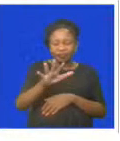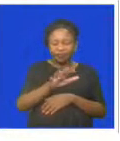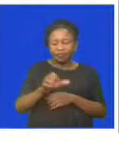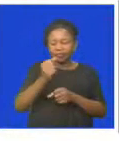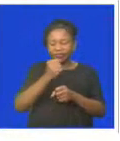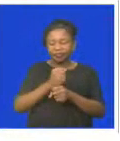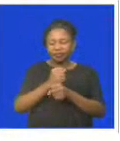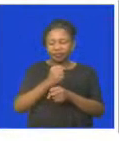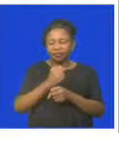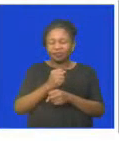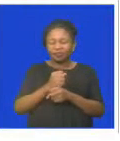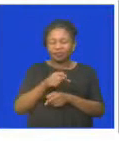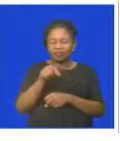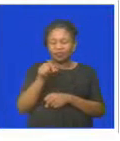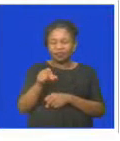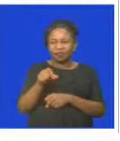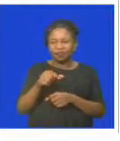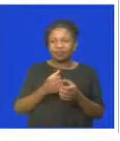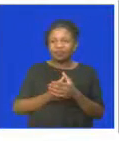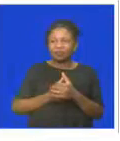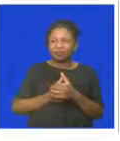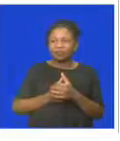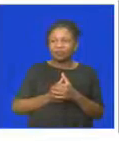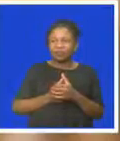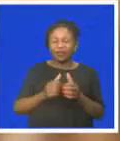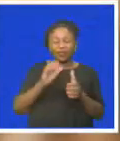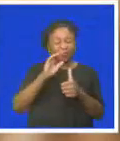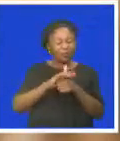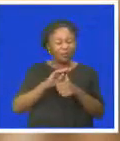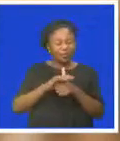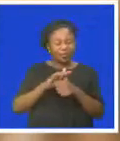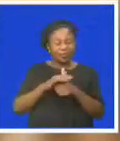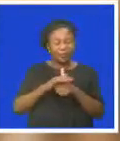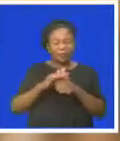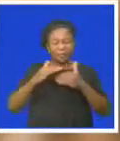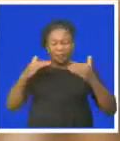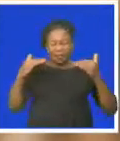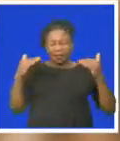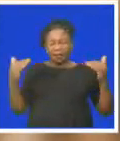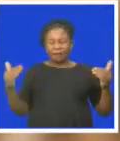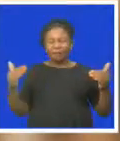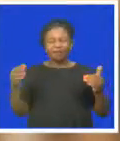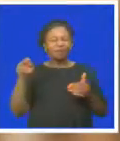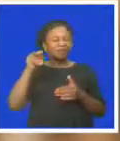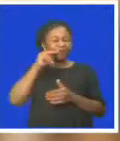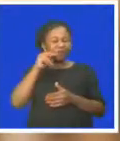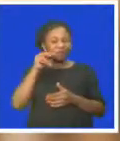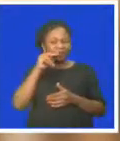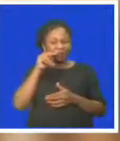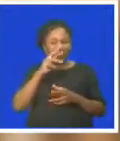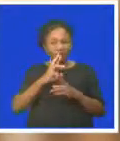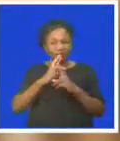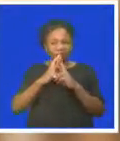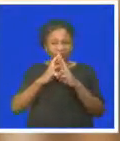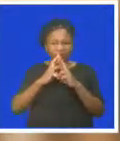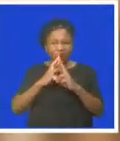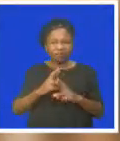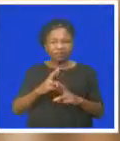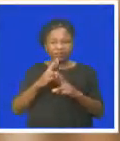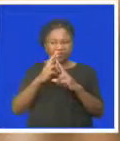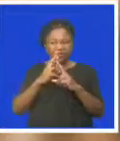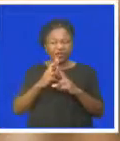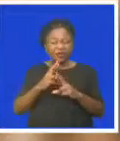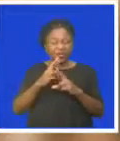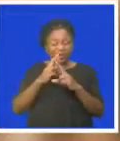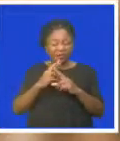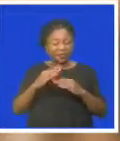Domestic workers are so important. So, my dear Lena, make sure you respect them. You respect them